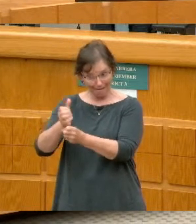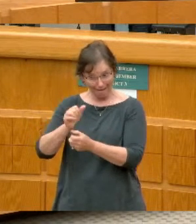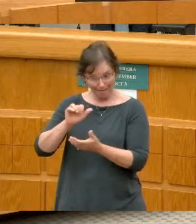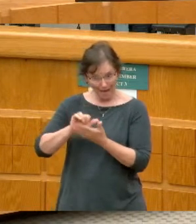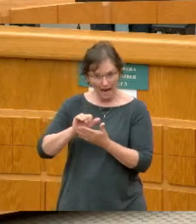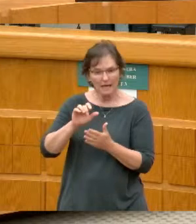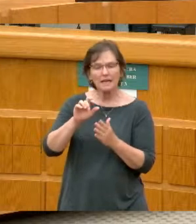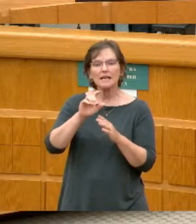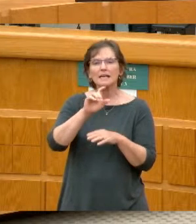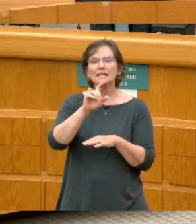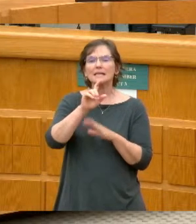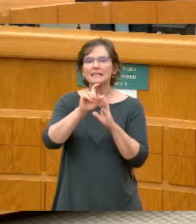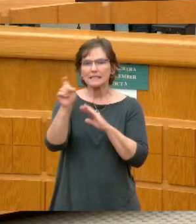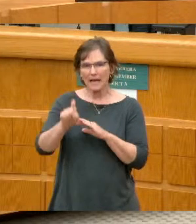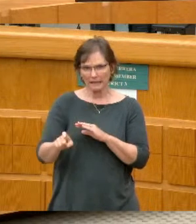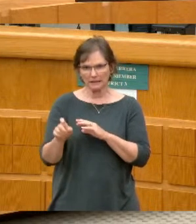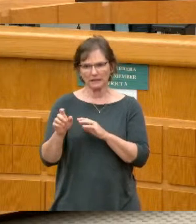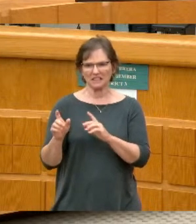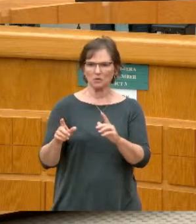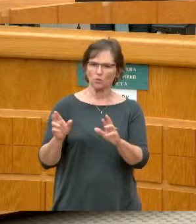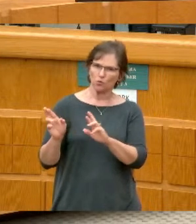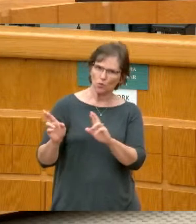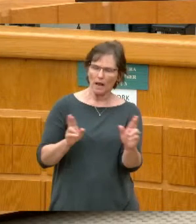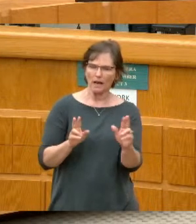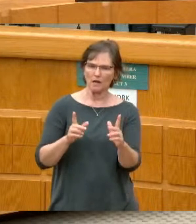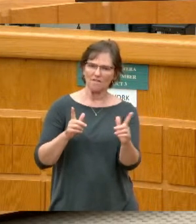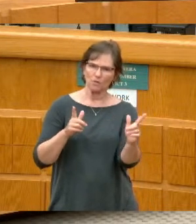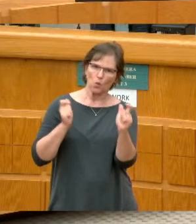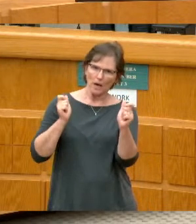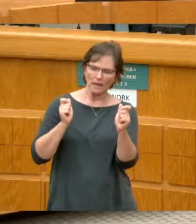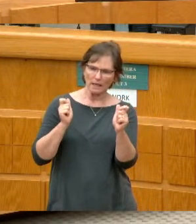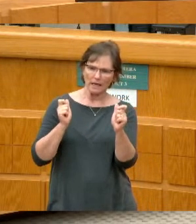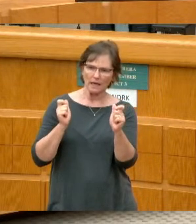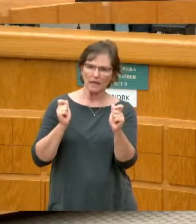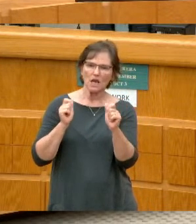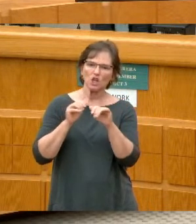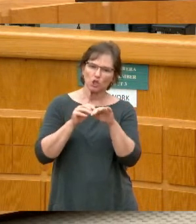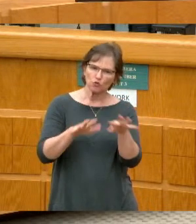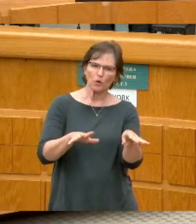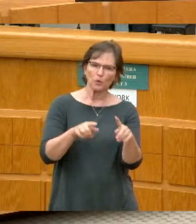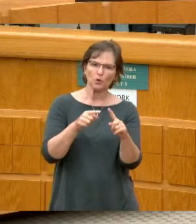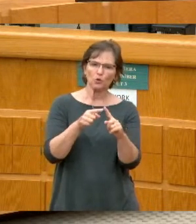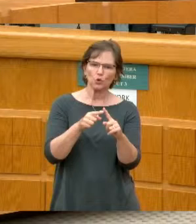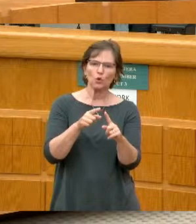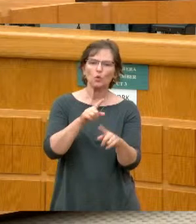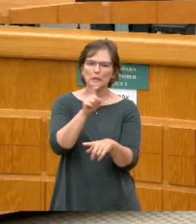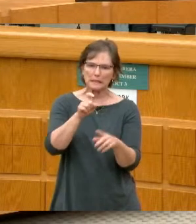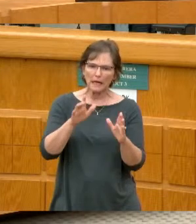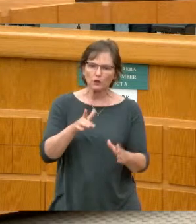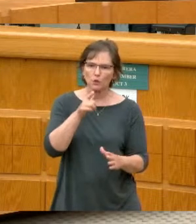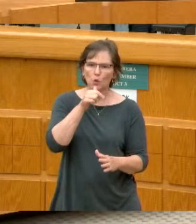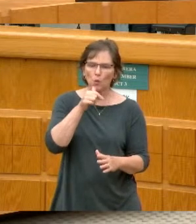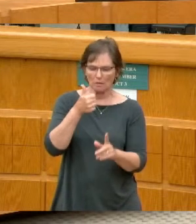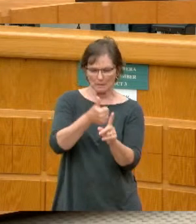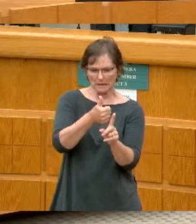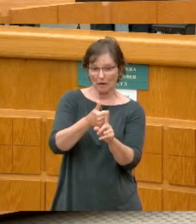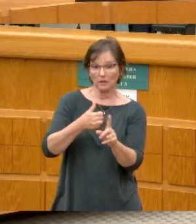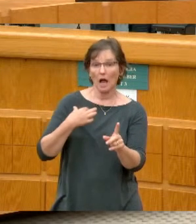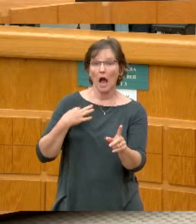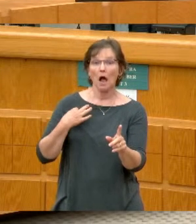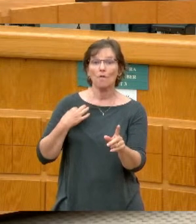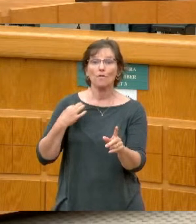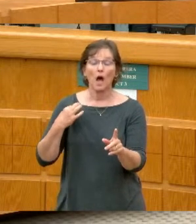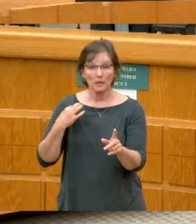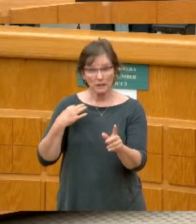slow the spread of the virus, and aid in reducing hospitalization of Texans. As we anticipate the arrival of